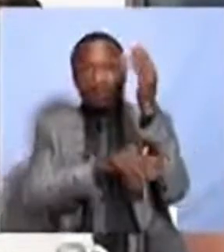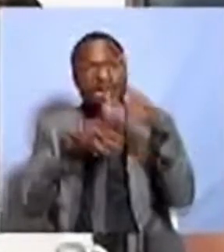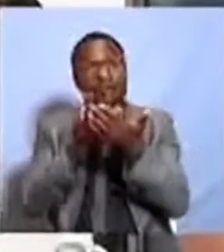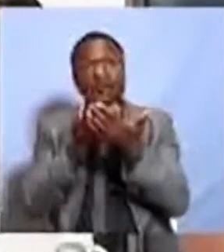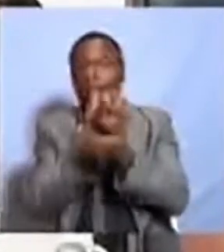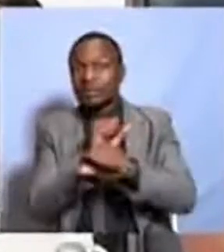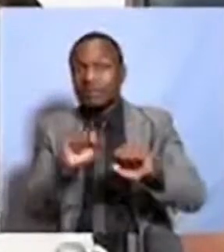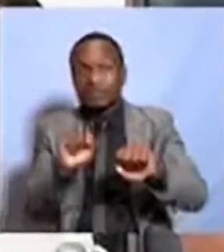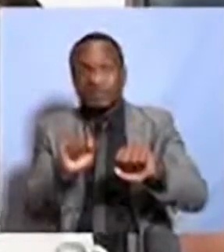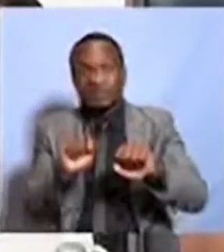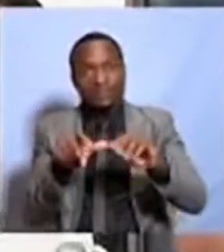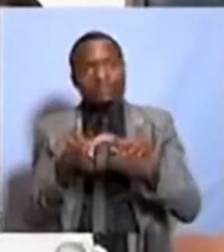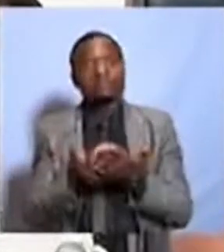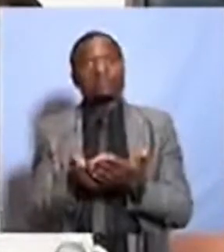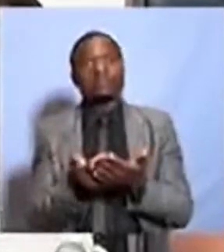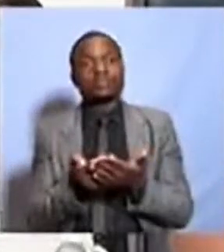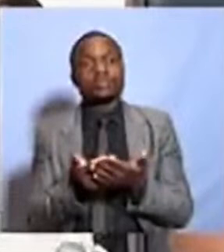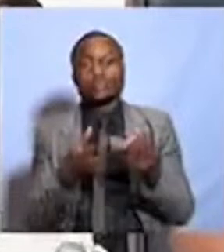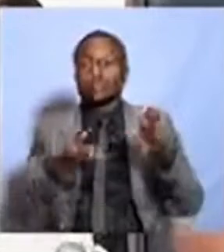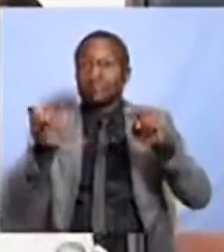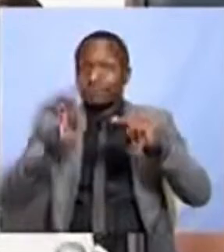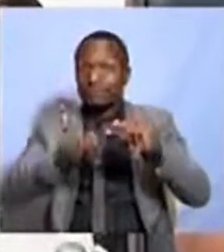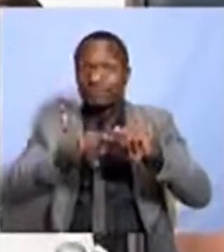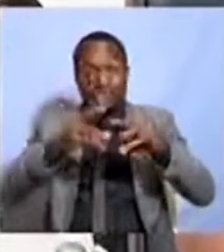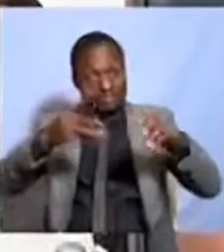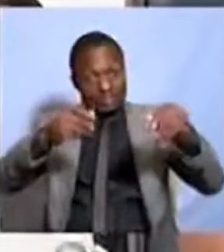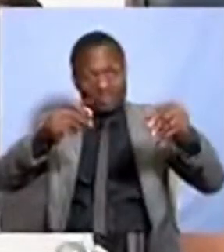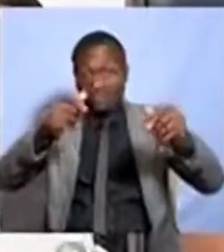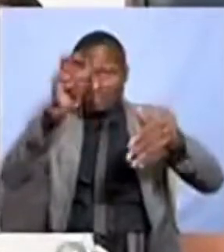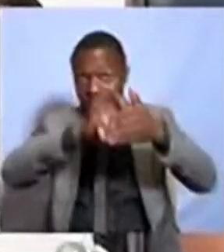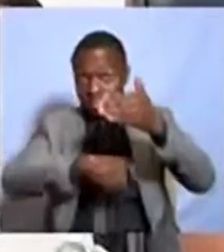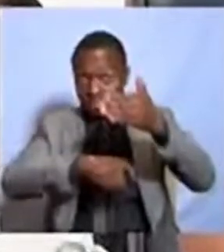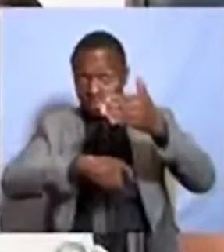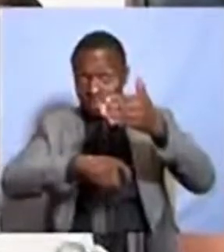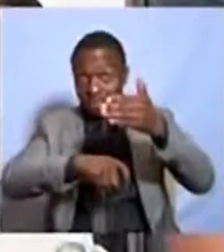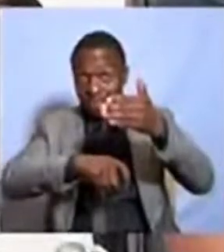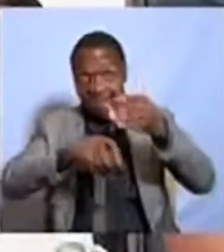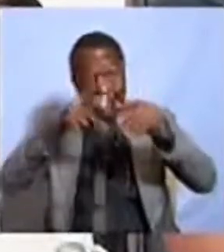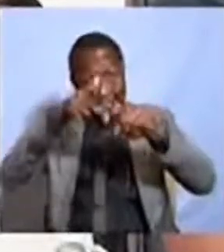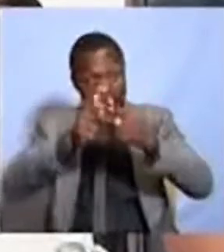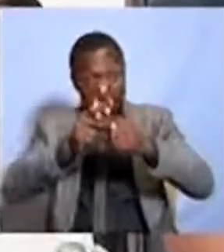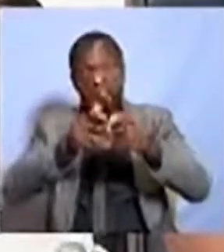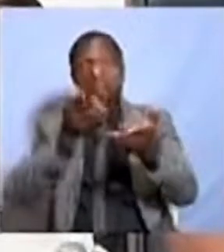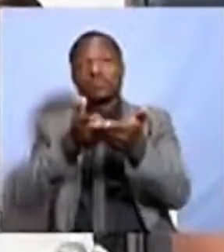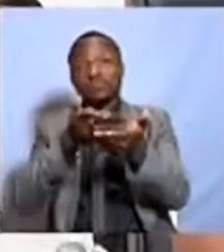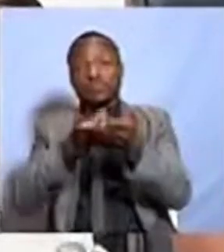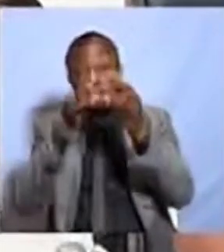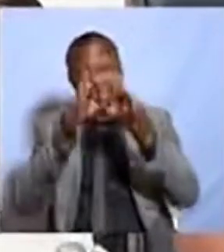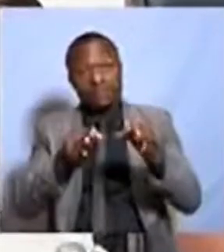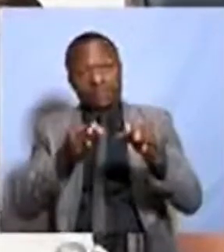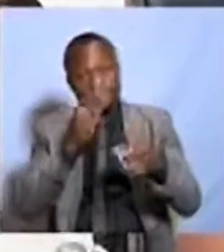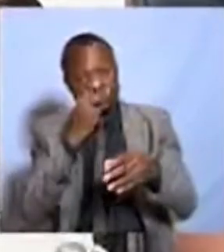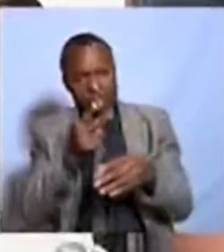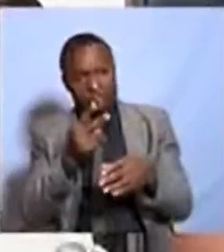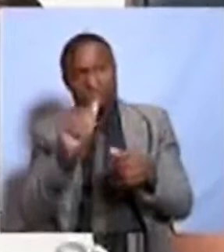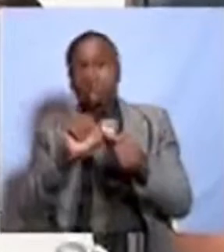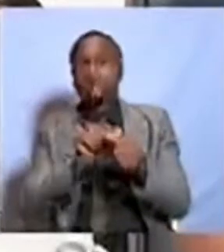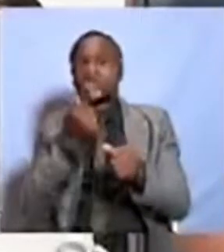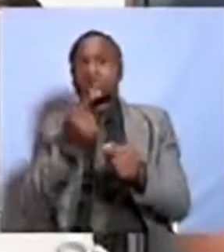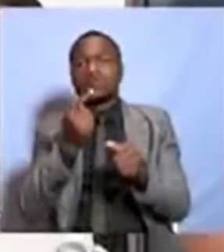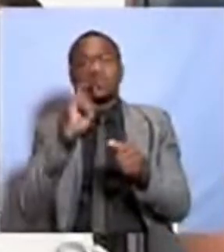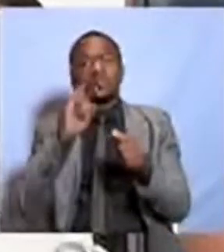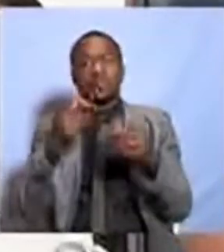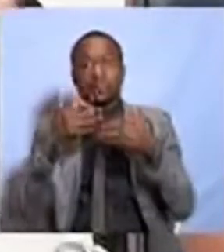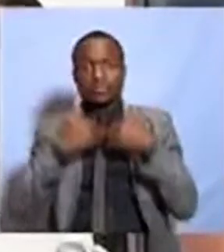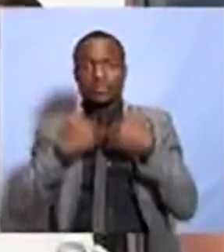root cause? Because increasing the minimum prices, that's a quick fix. We're quickly fixing that, because even if we do say, okay, everybody should have a farm at their